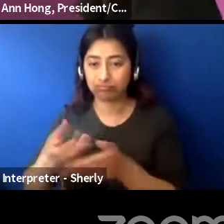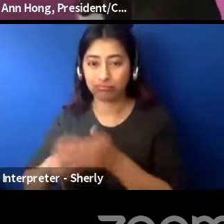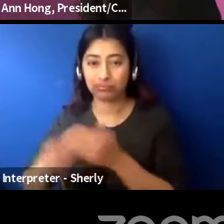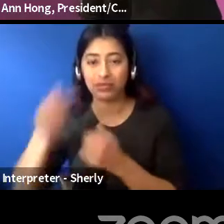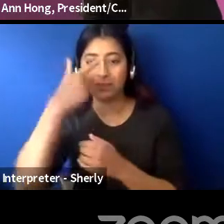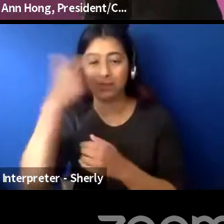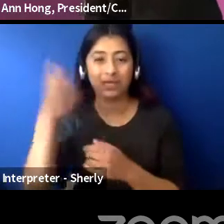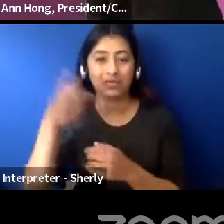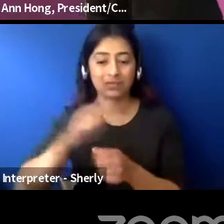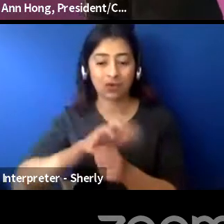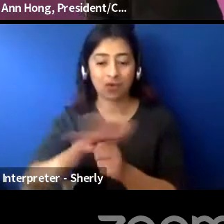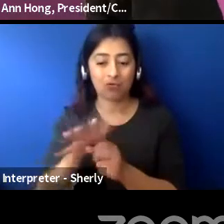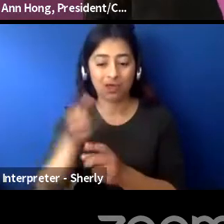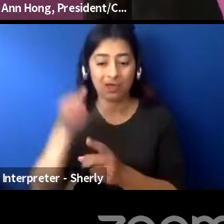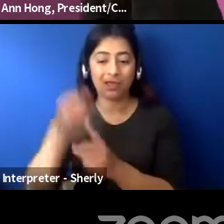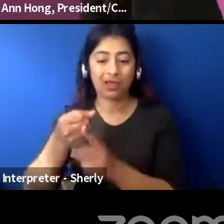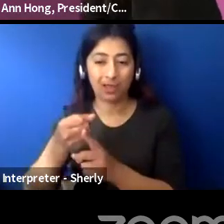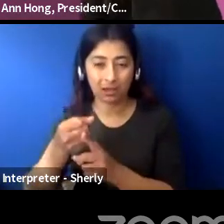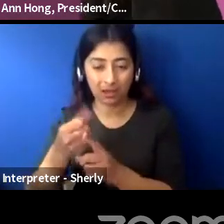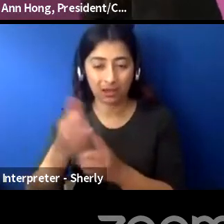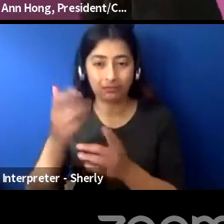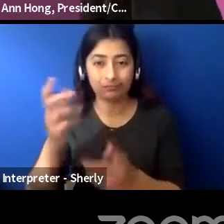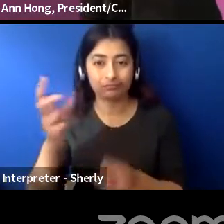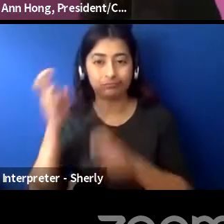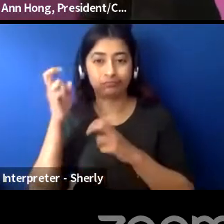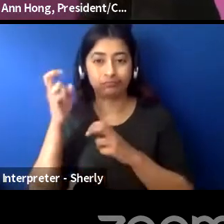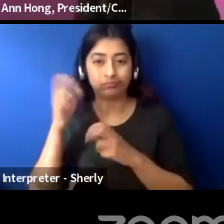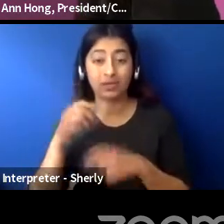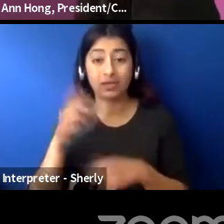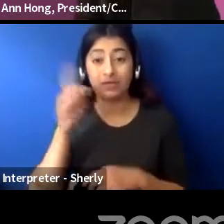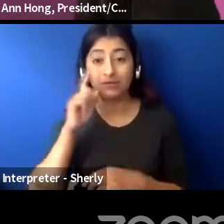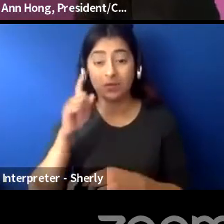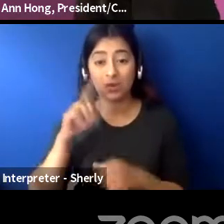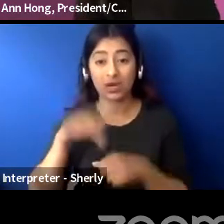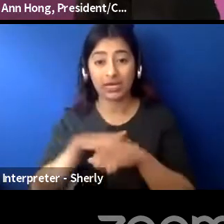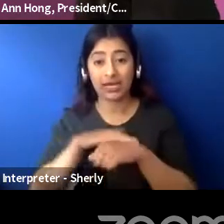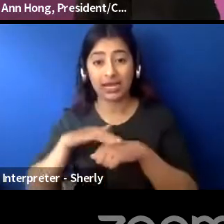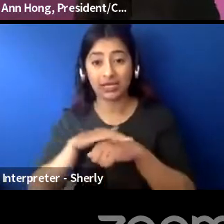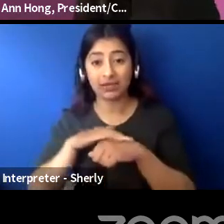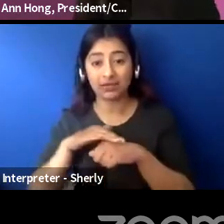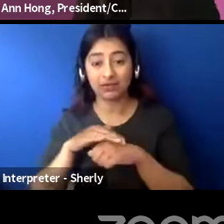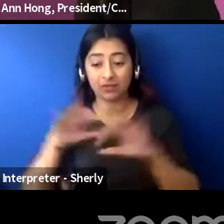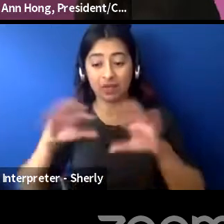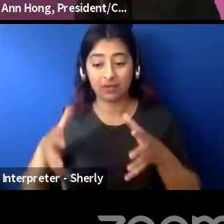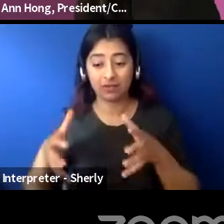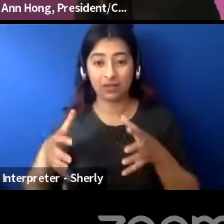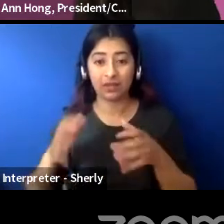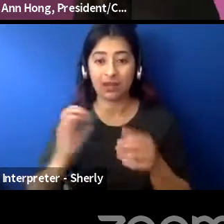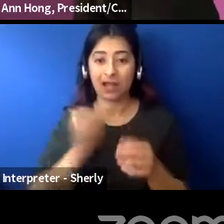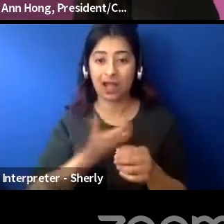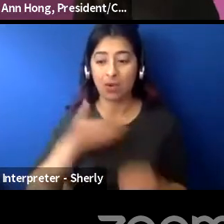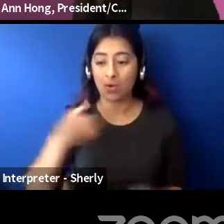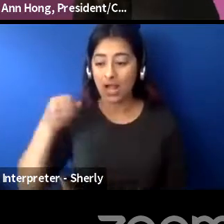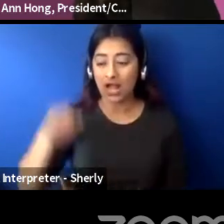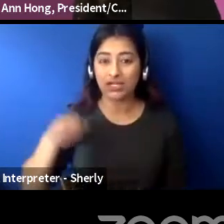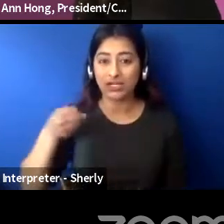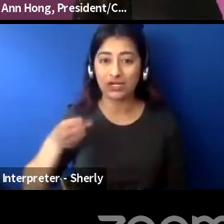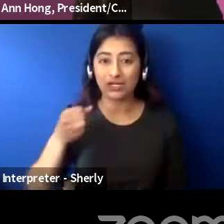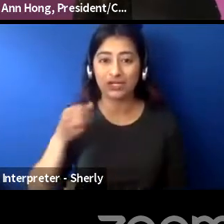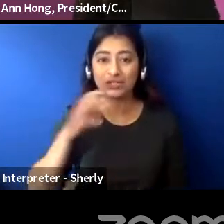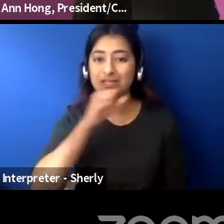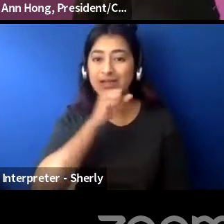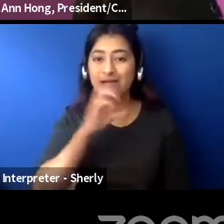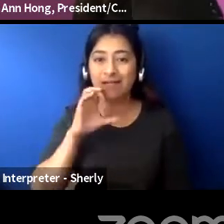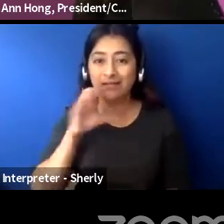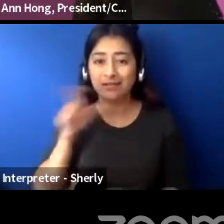of COVID-19. And for the Native population, our elders are held like they are a precious resource, just like